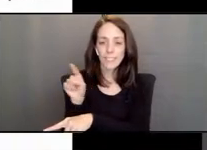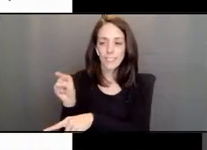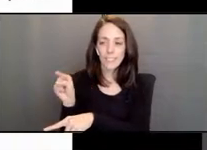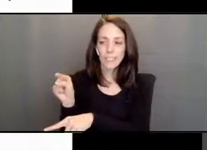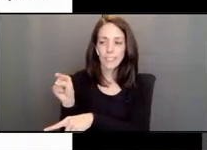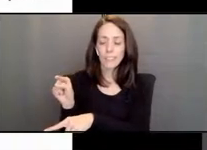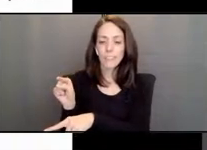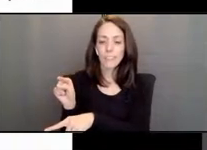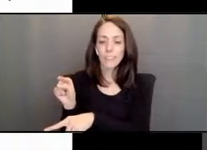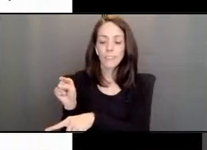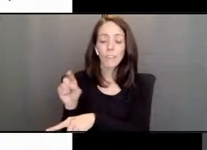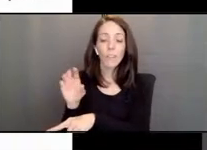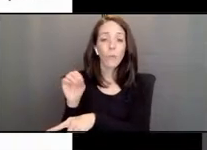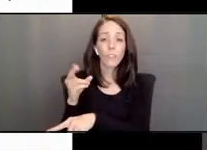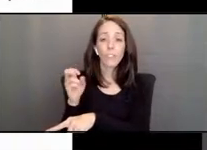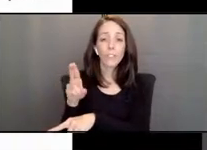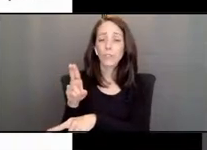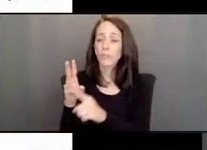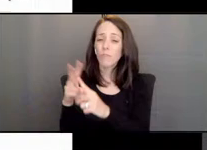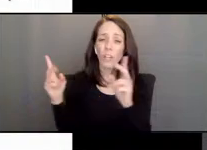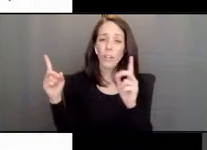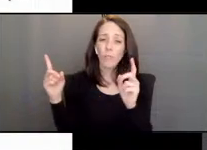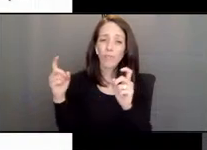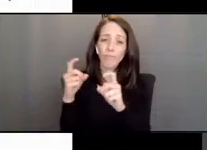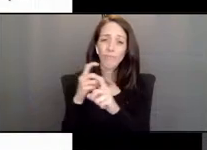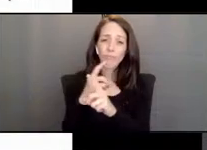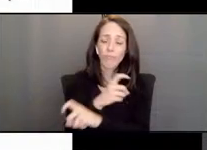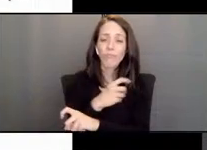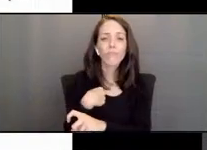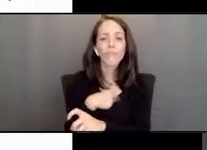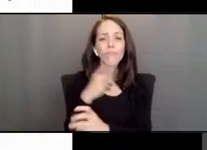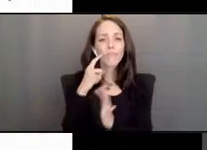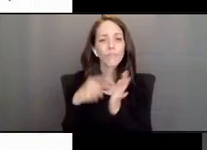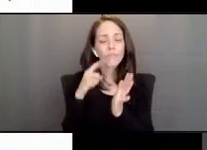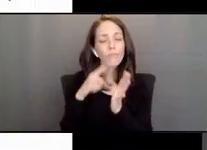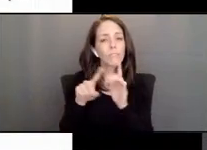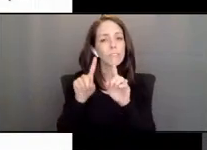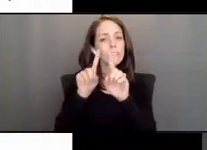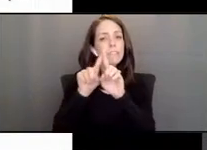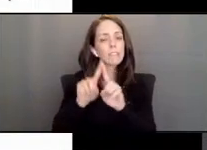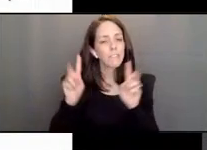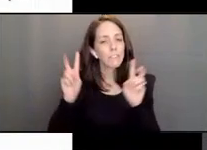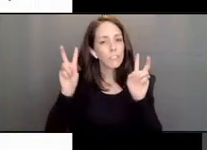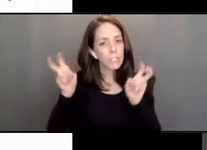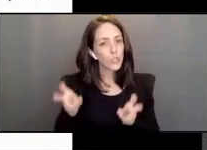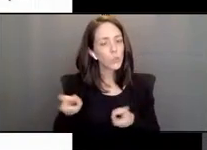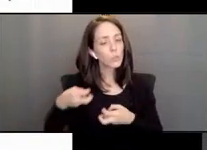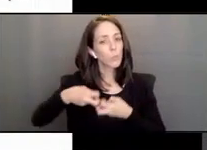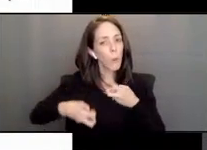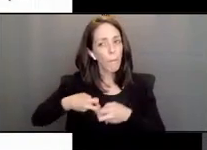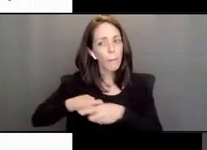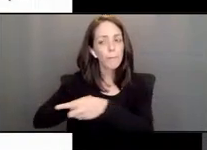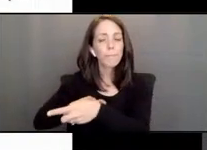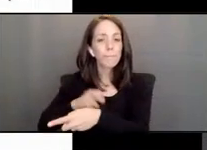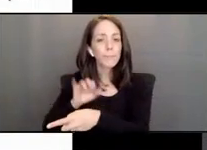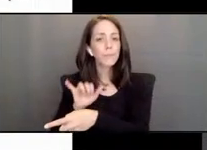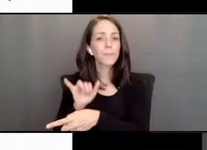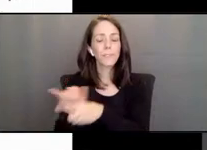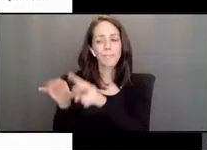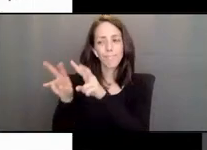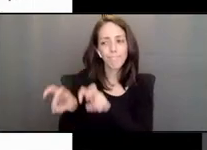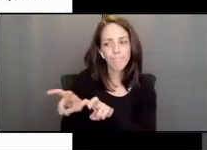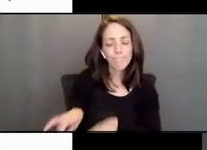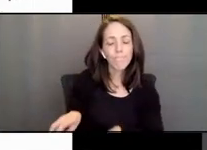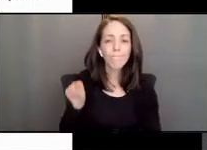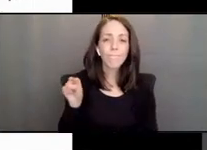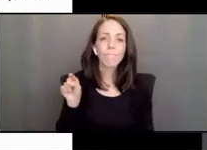OHSU is nothing if not complex, and we identified a number of issues that landed outside of our traditional mission-based council structure. These